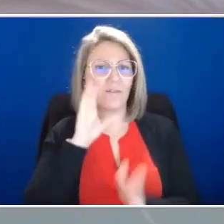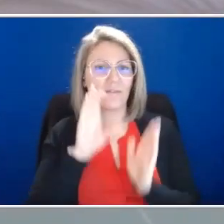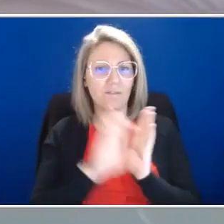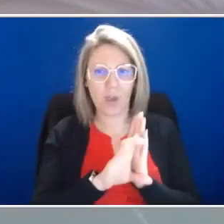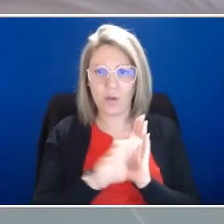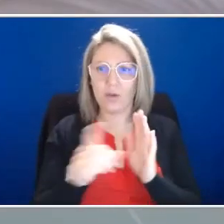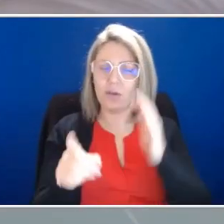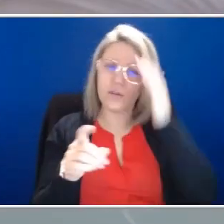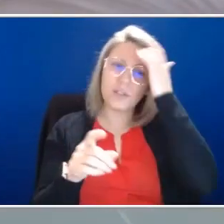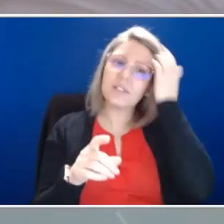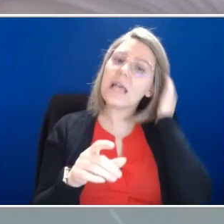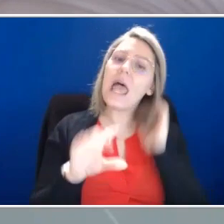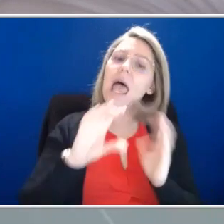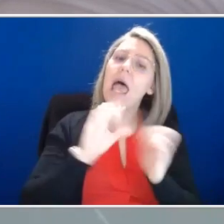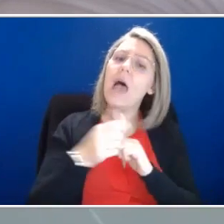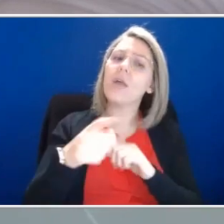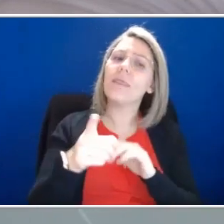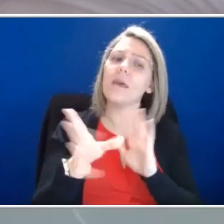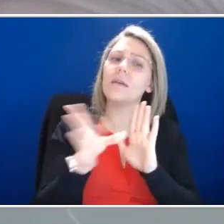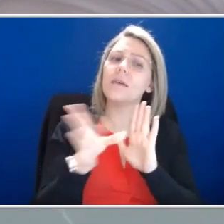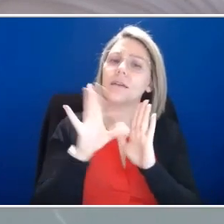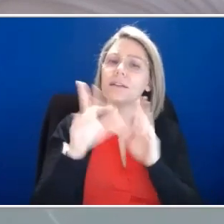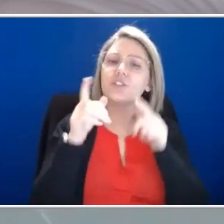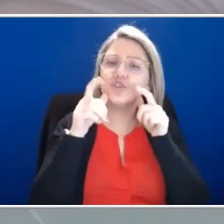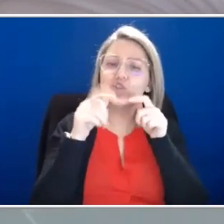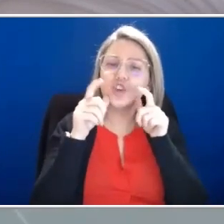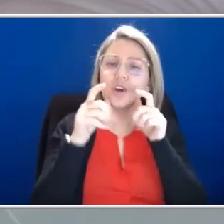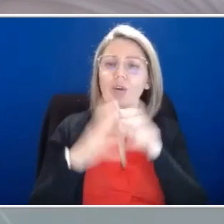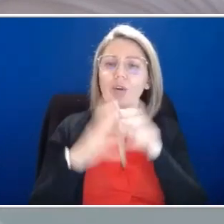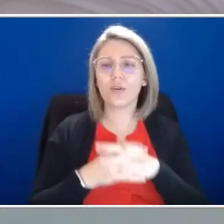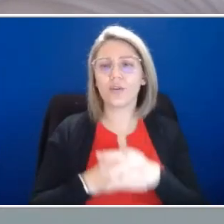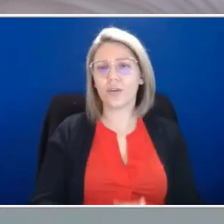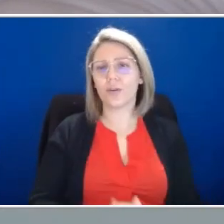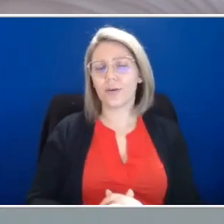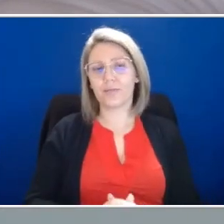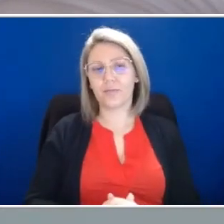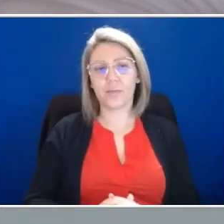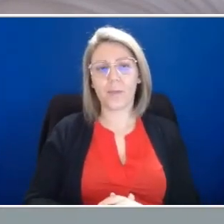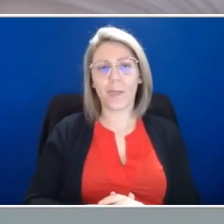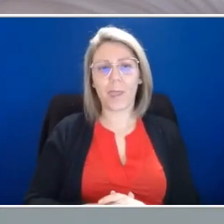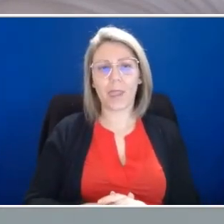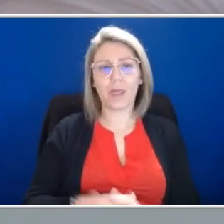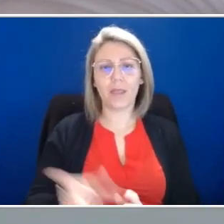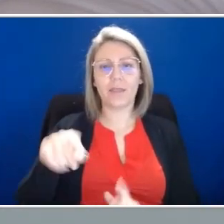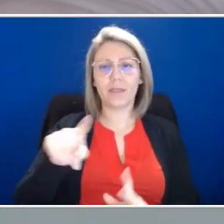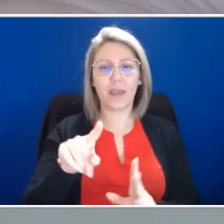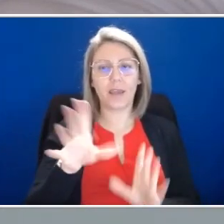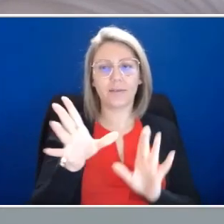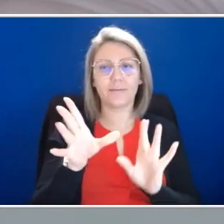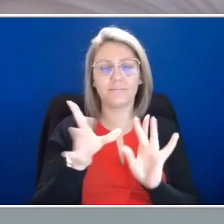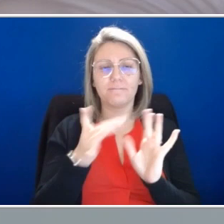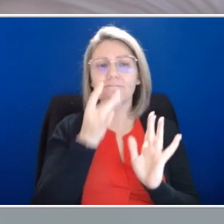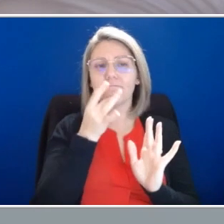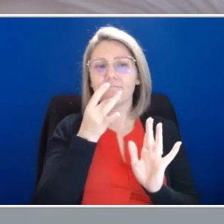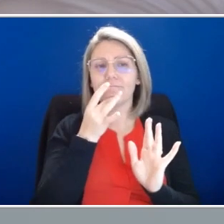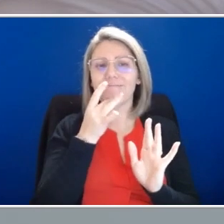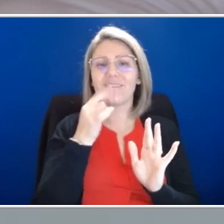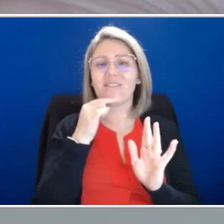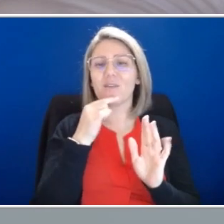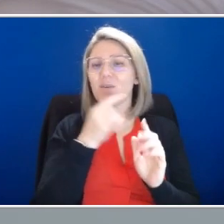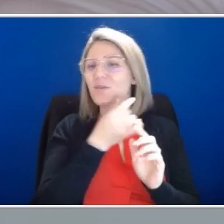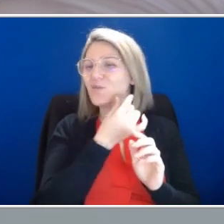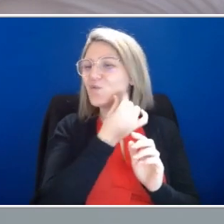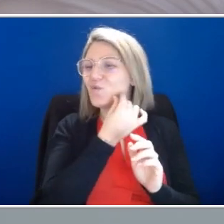dentures attach to Kyle's jaw? Yeah, so they attach to the jaw via these implant